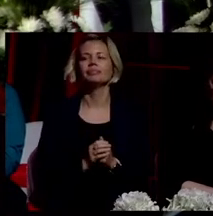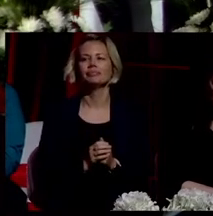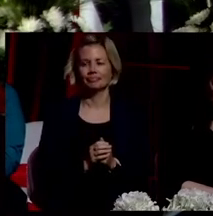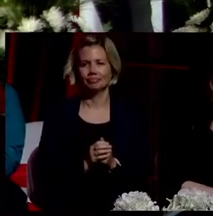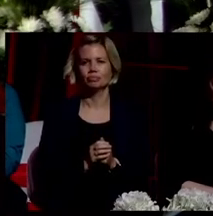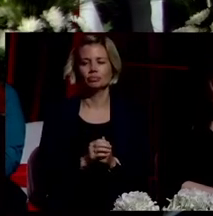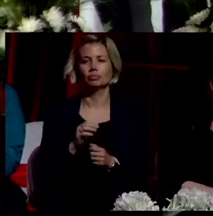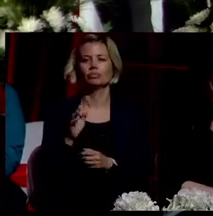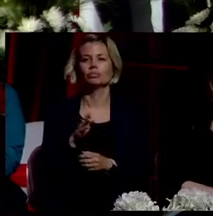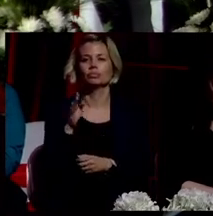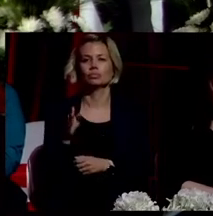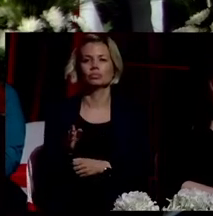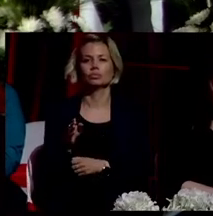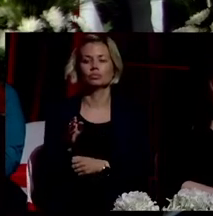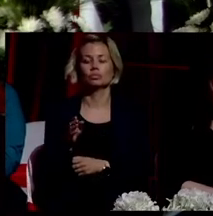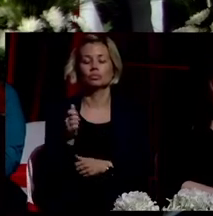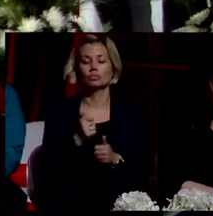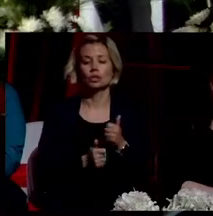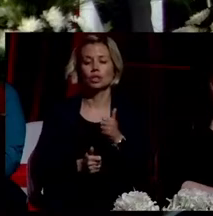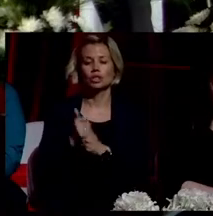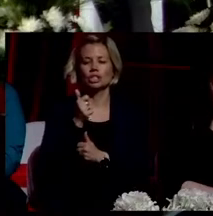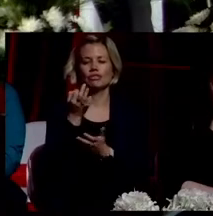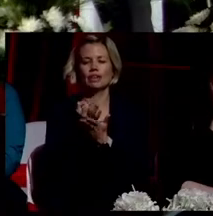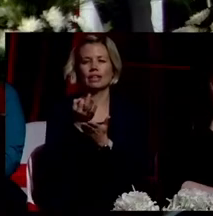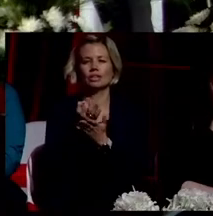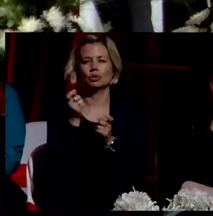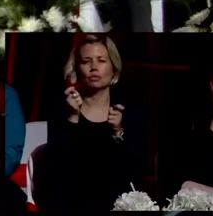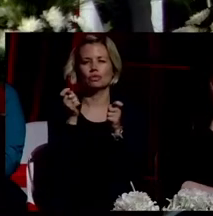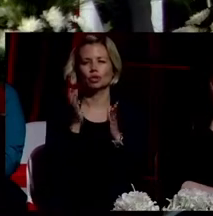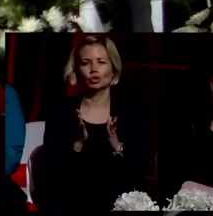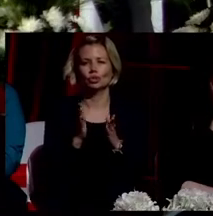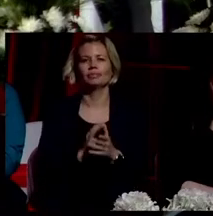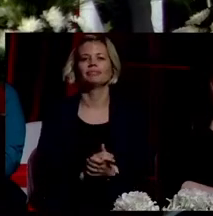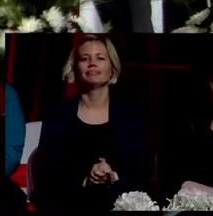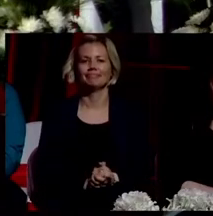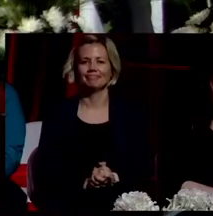Mark Mathers, Chief Financial Officer.